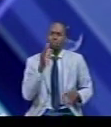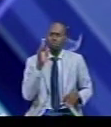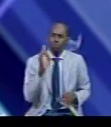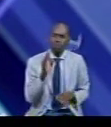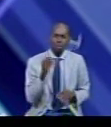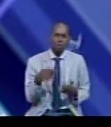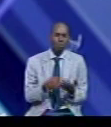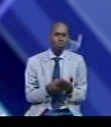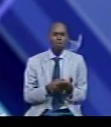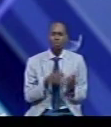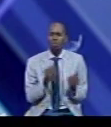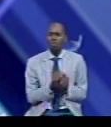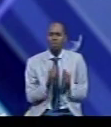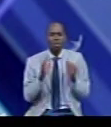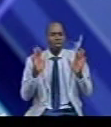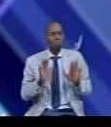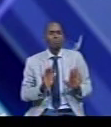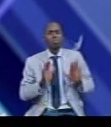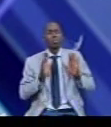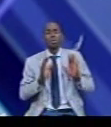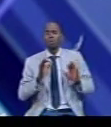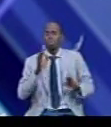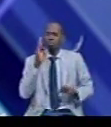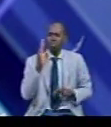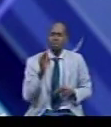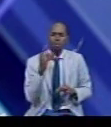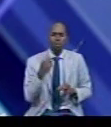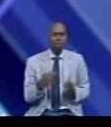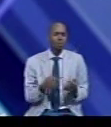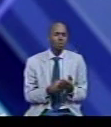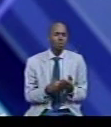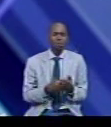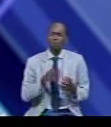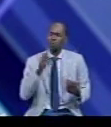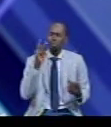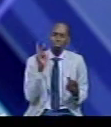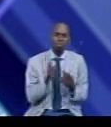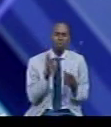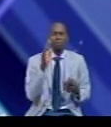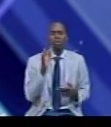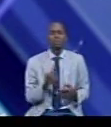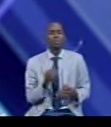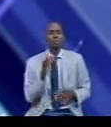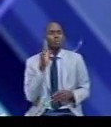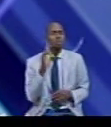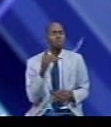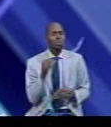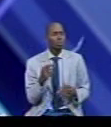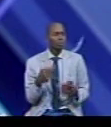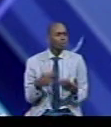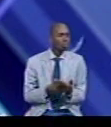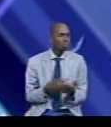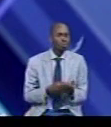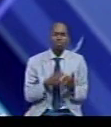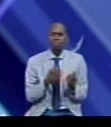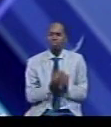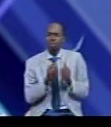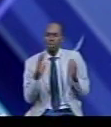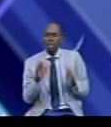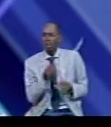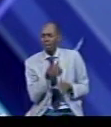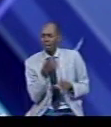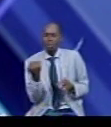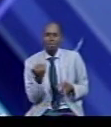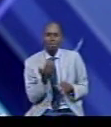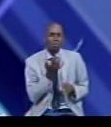The gospel must be preached with forthrightness. The gospel must be preached without any respect of person.